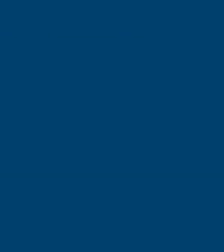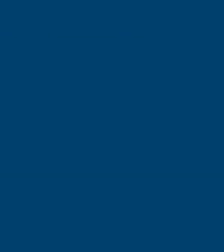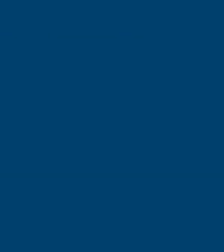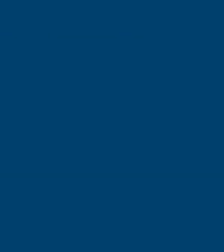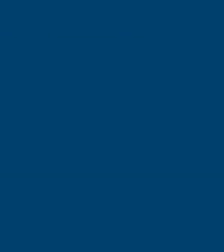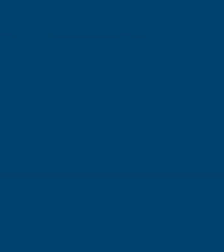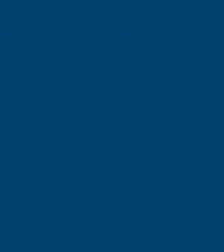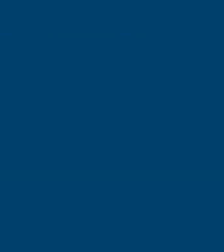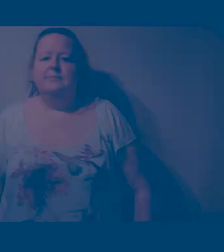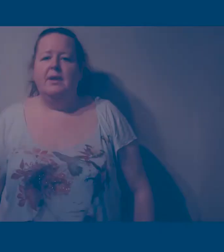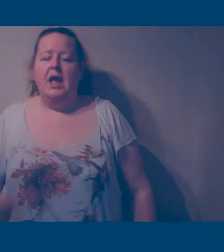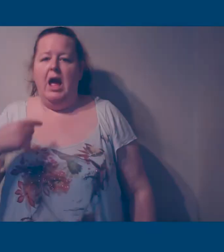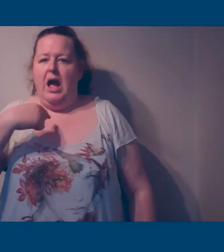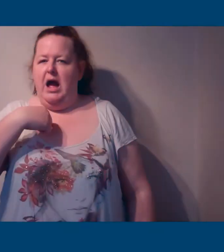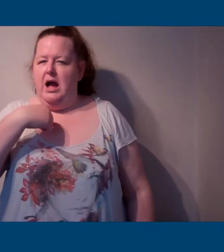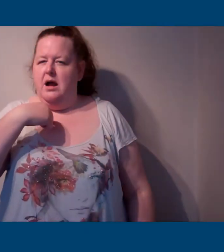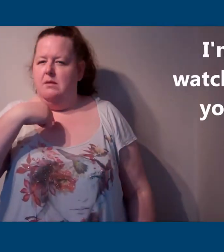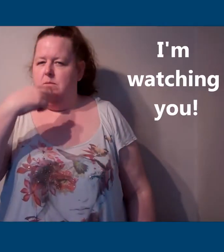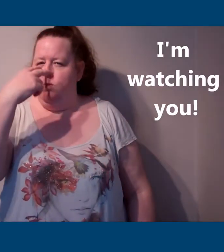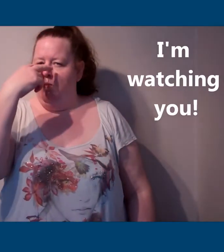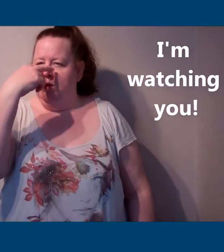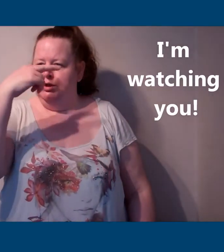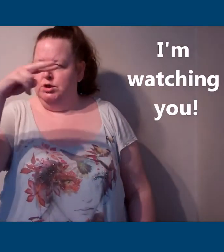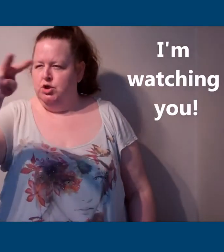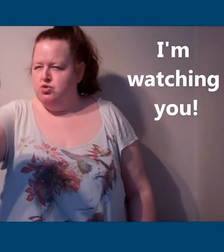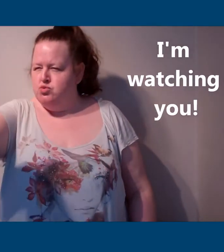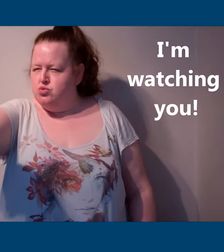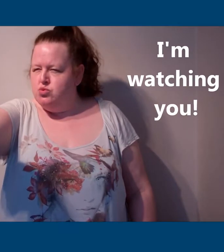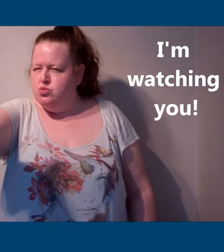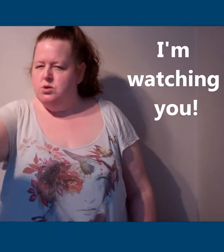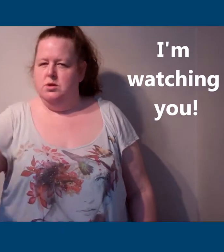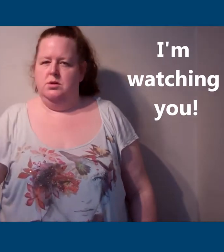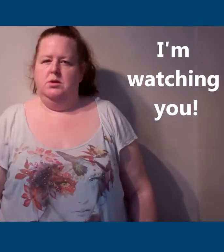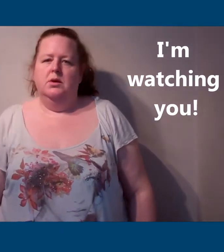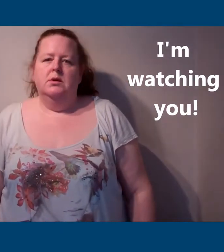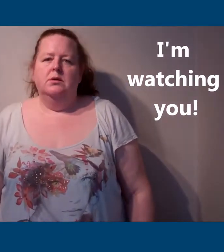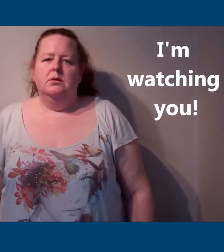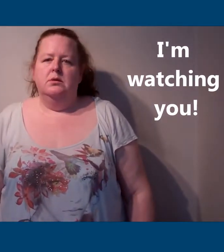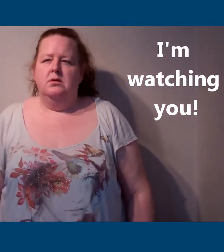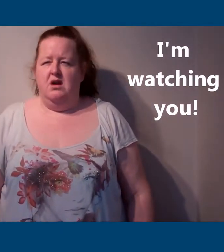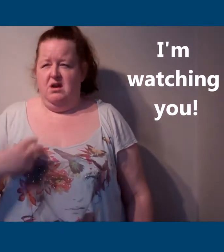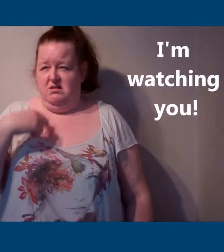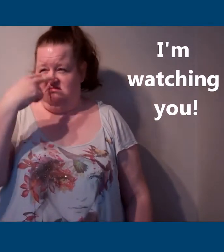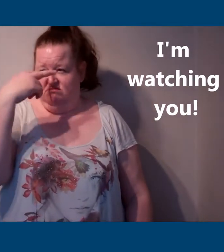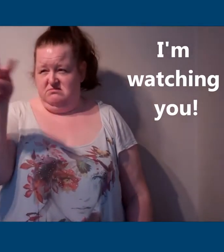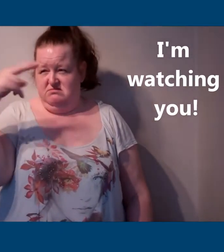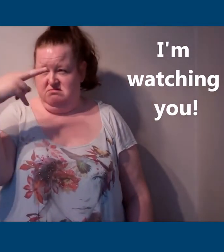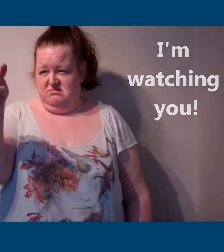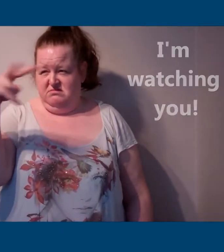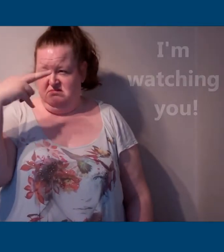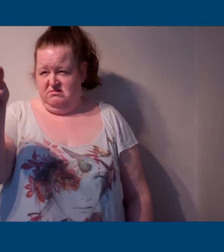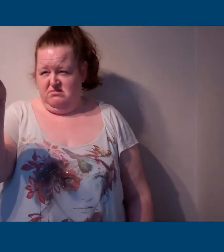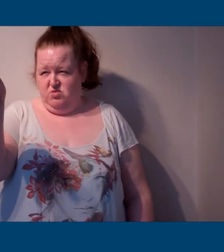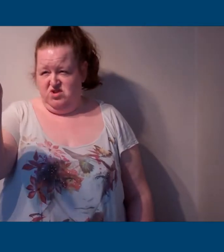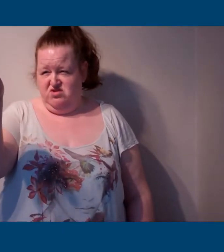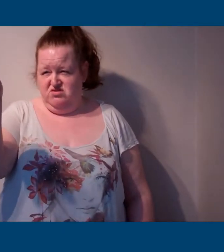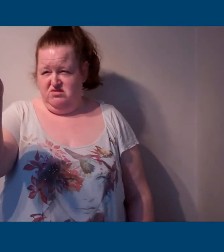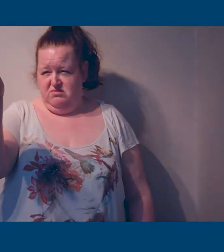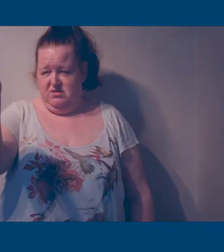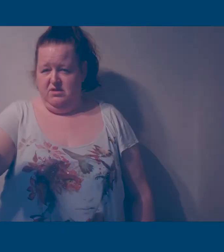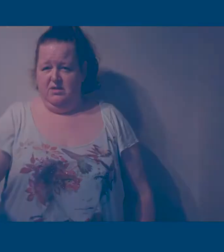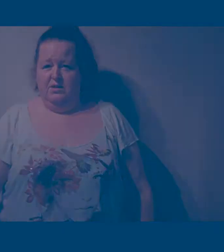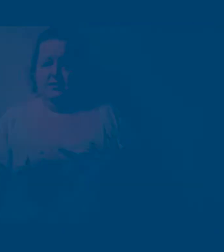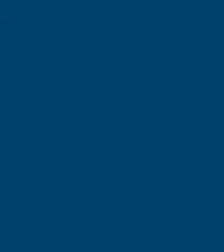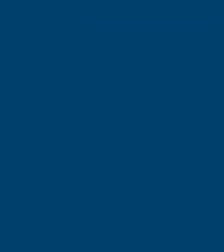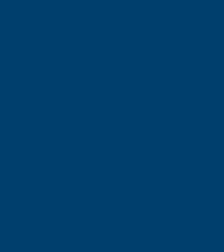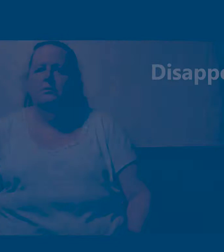sat down at the larger table, I realized it was a little larger group than I had anticipated. And I made a